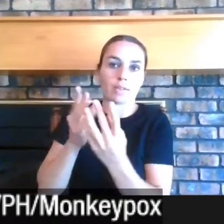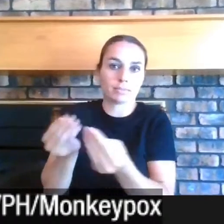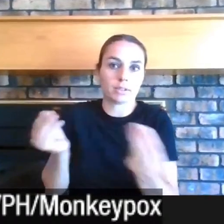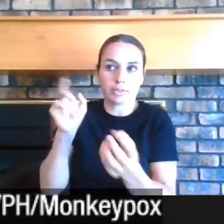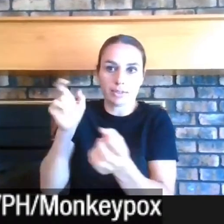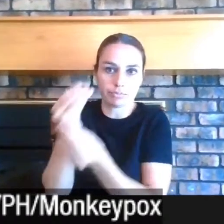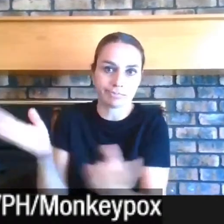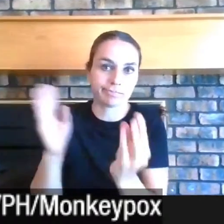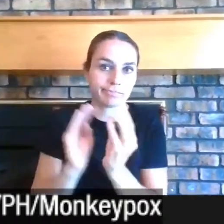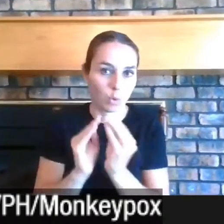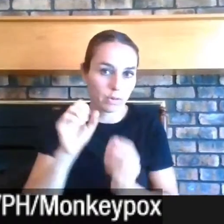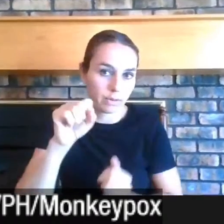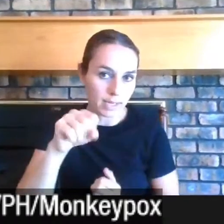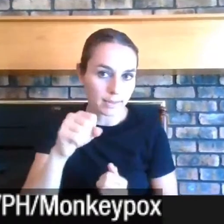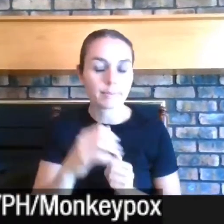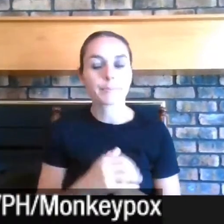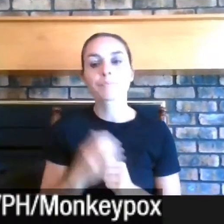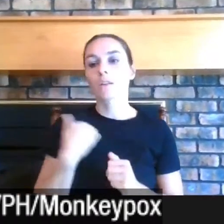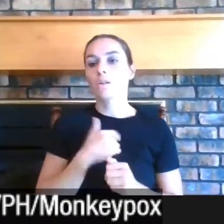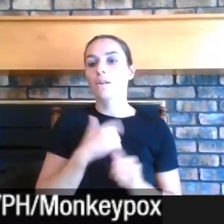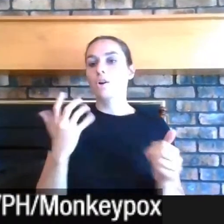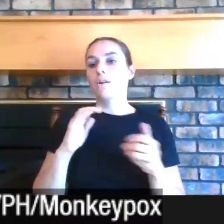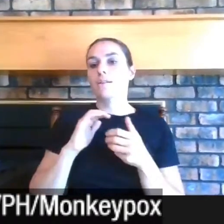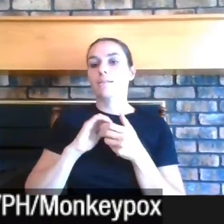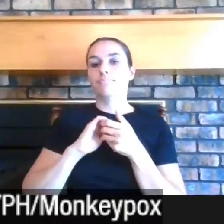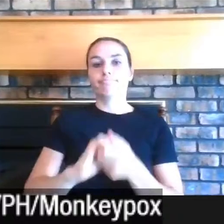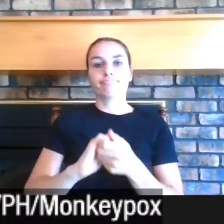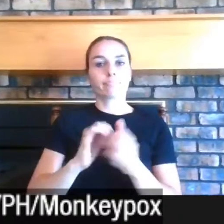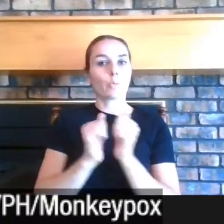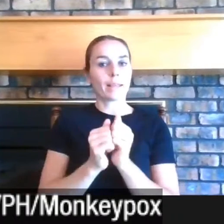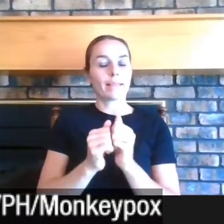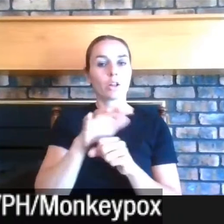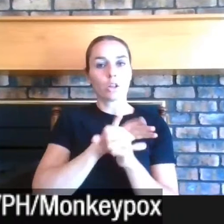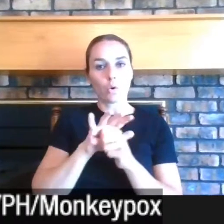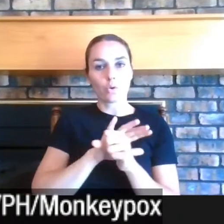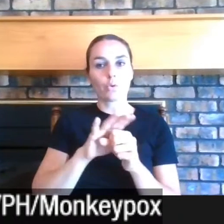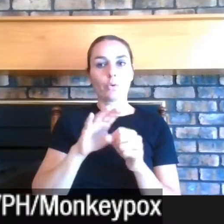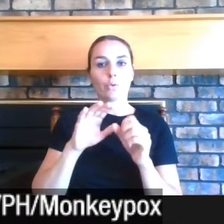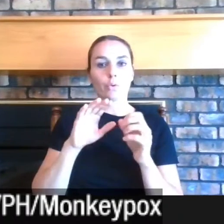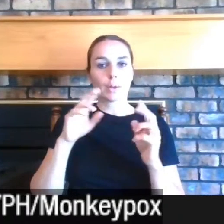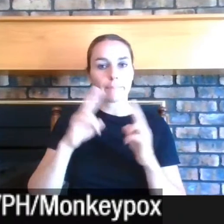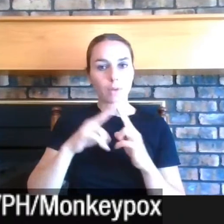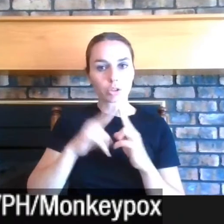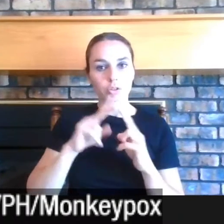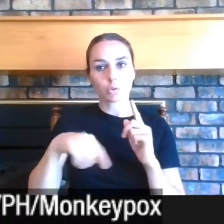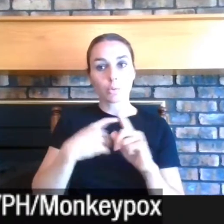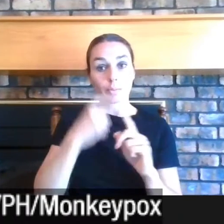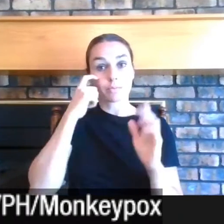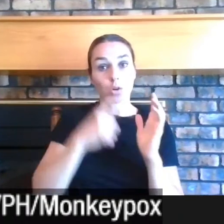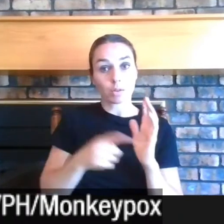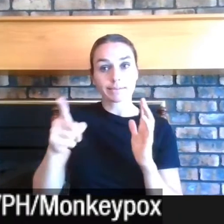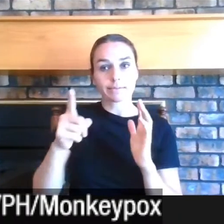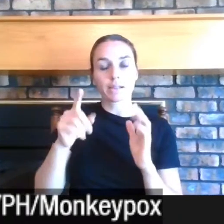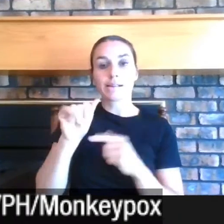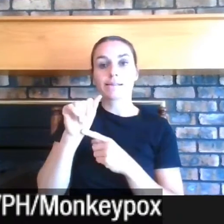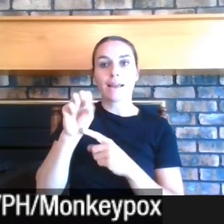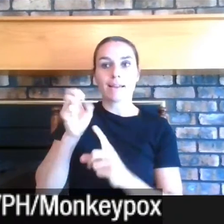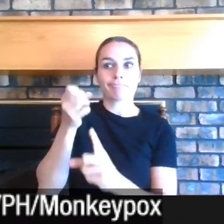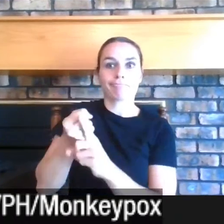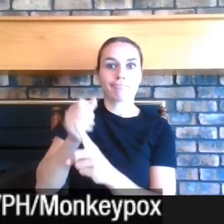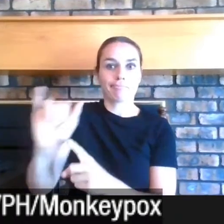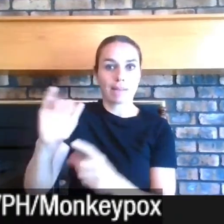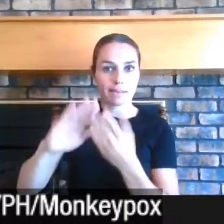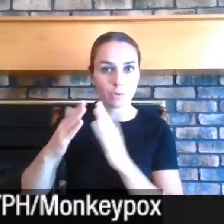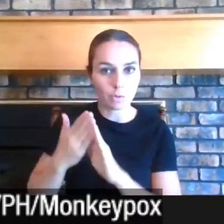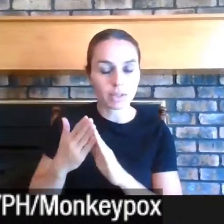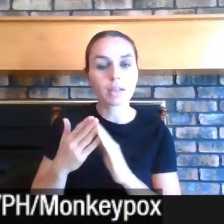done with our local public health and community-based organization partners specific outreach when we've identified cases in the Latino population and communities to